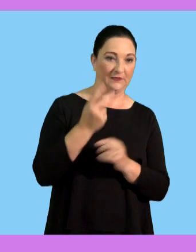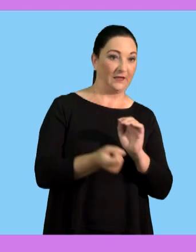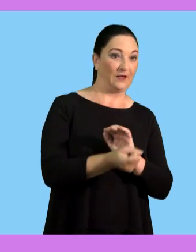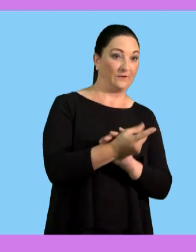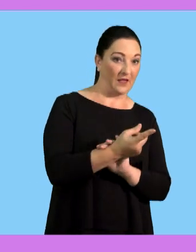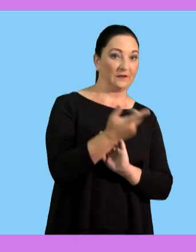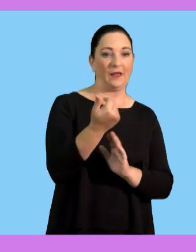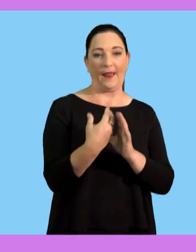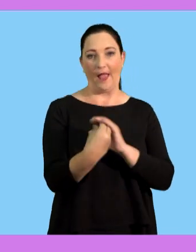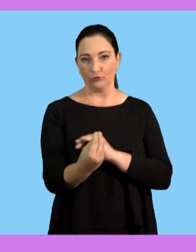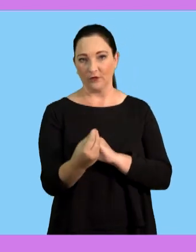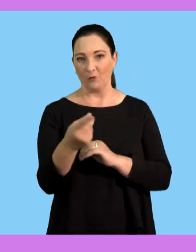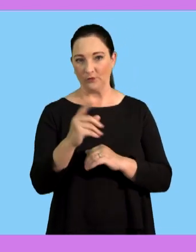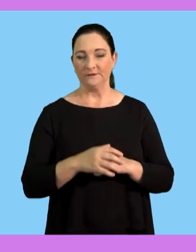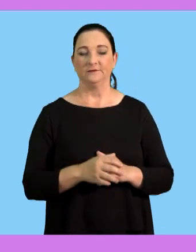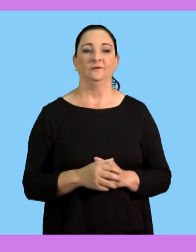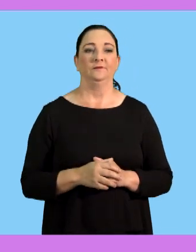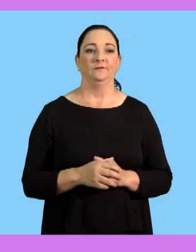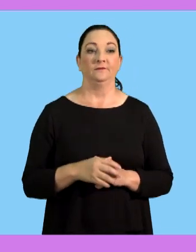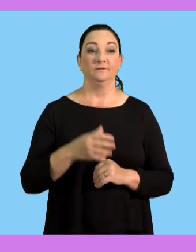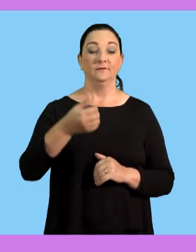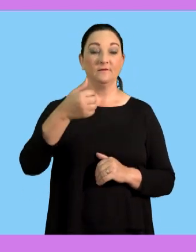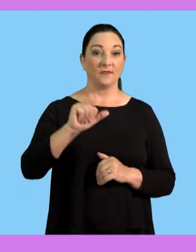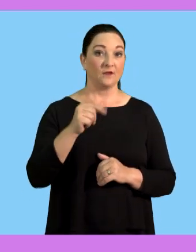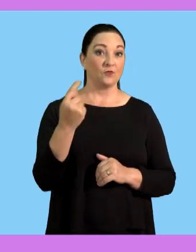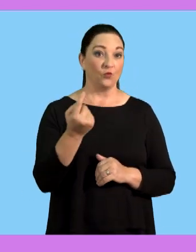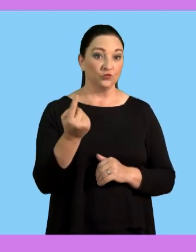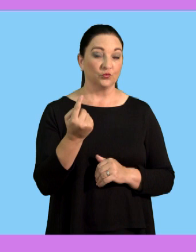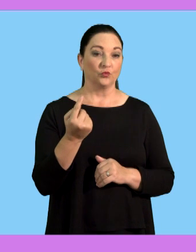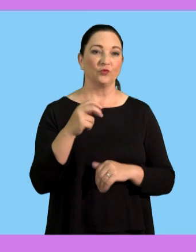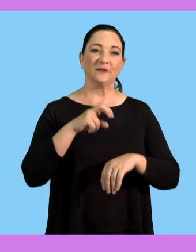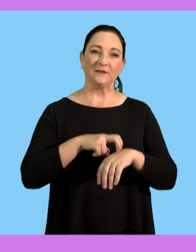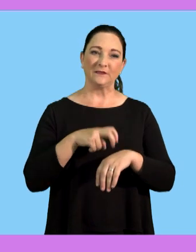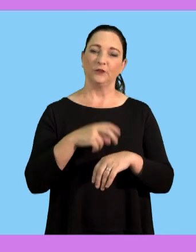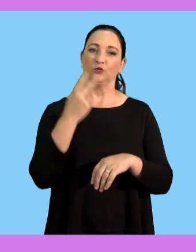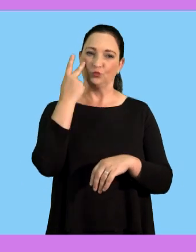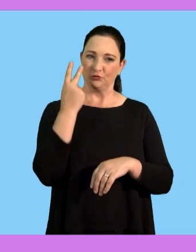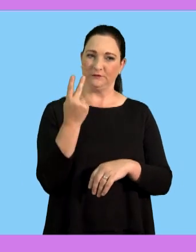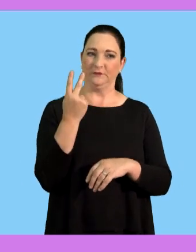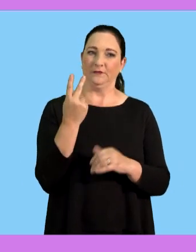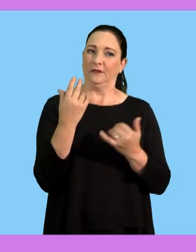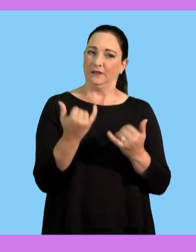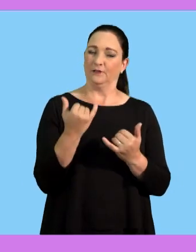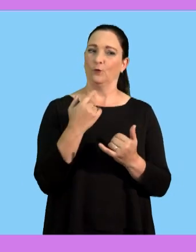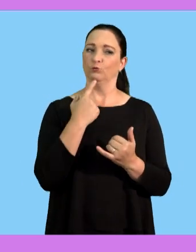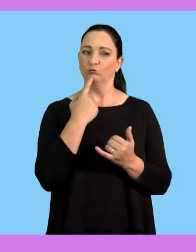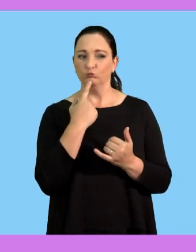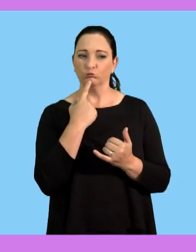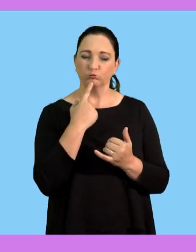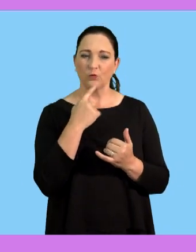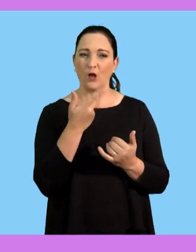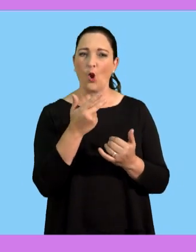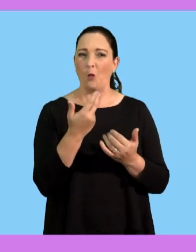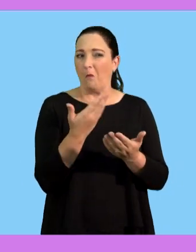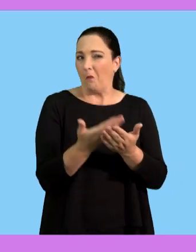outcome. So we'll be looking at event and outcome. Then also you must be able to interpret situations